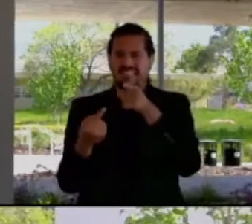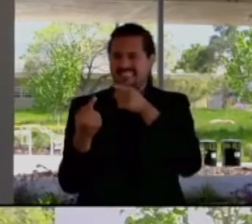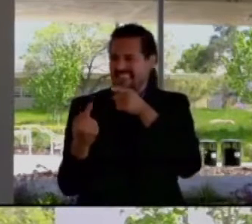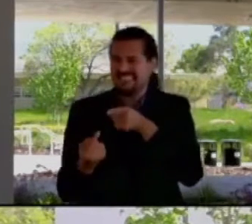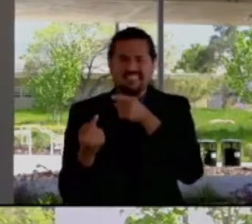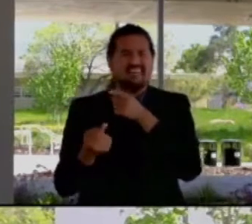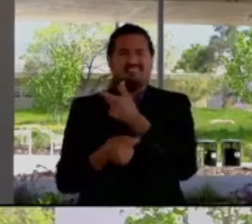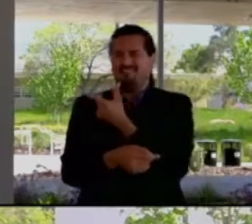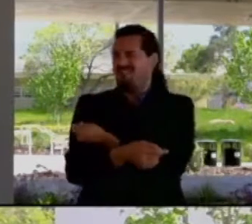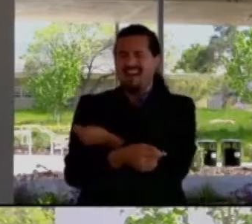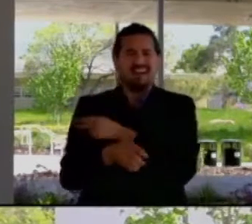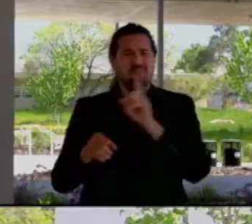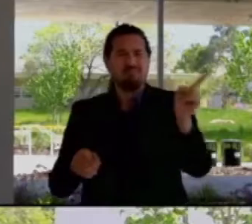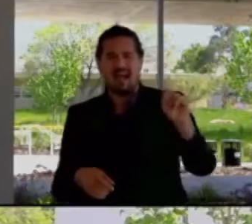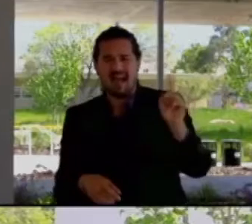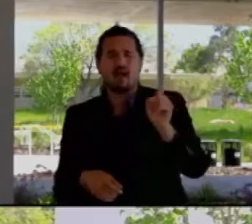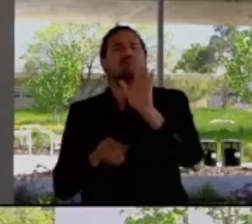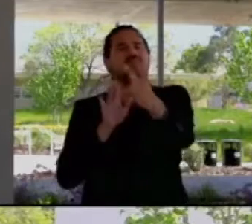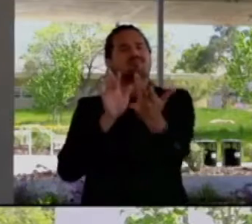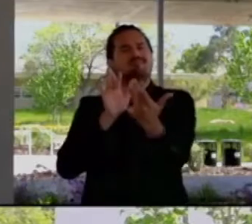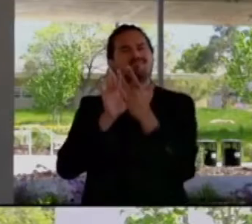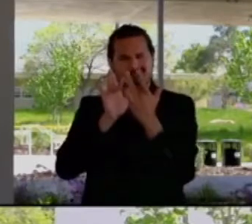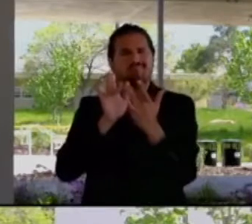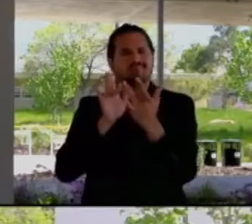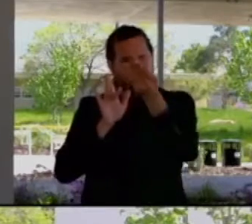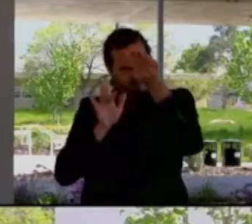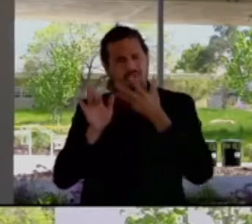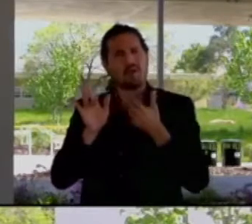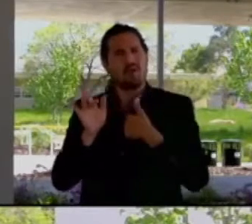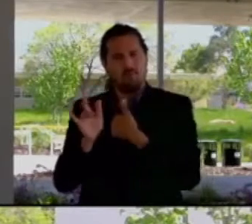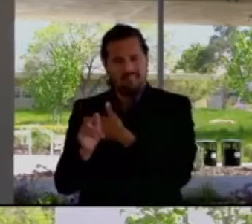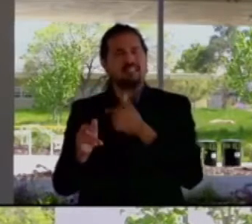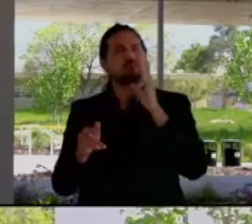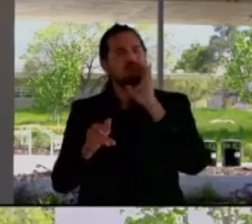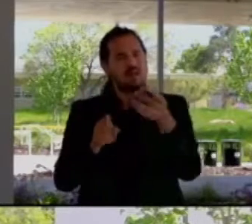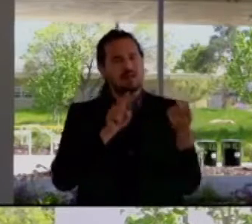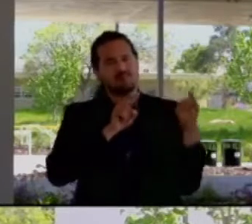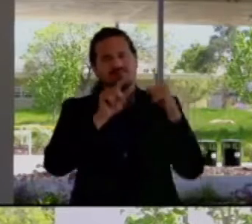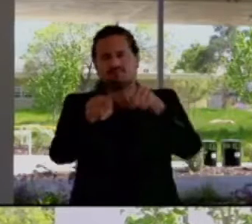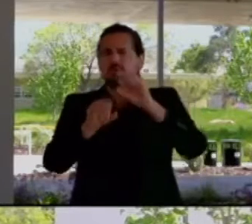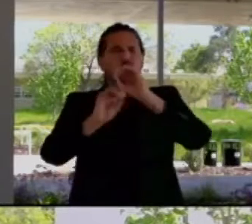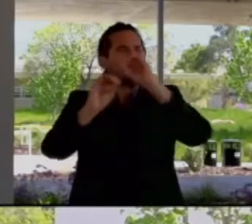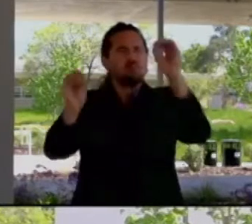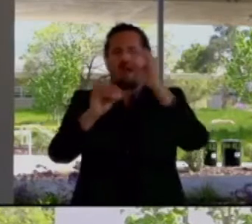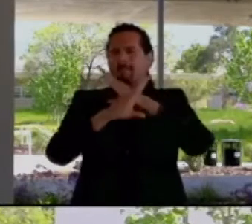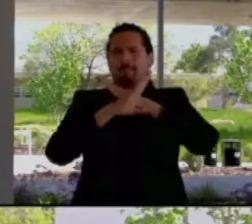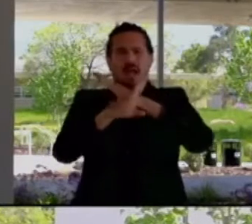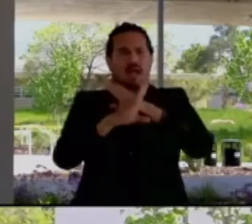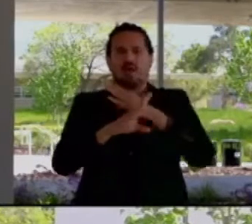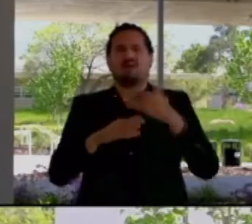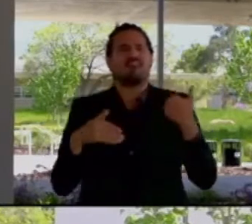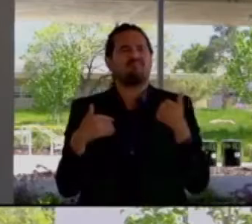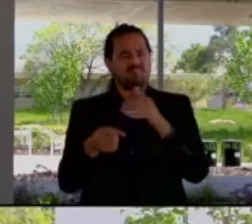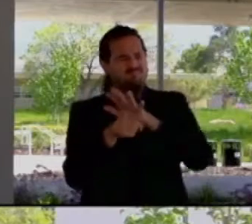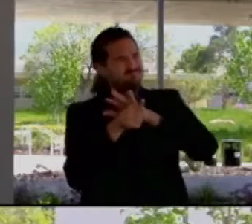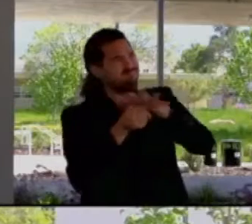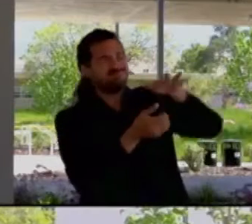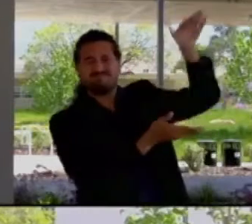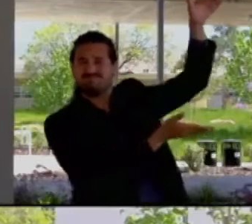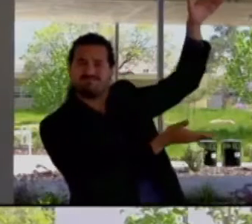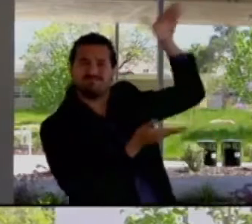is a zero barrier approach that we're taking. We have enough vaccine. We want everybody to get across the finish